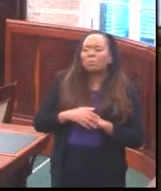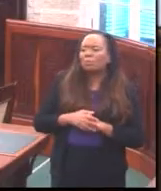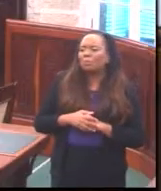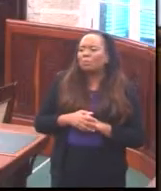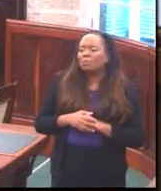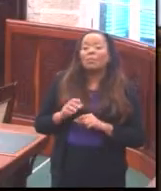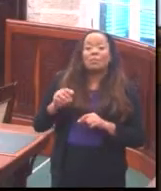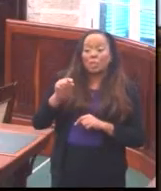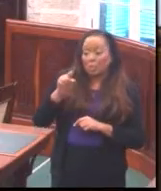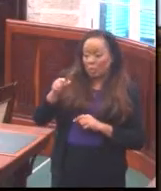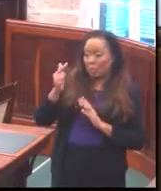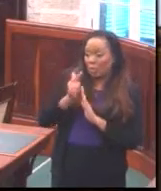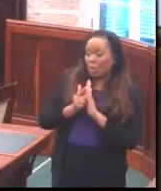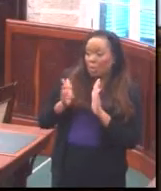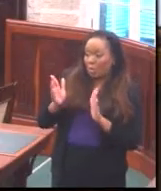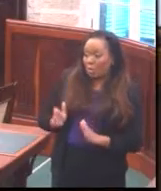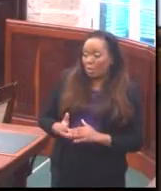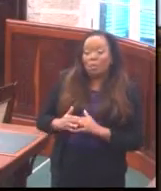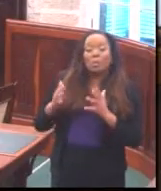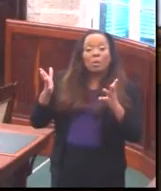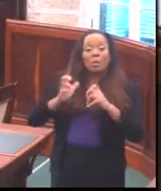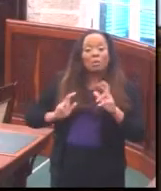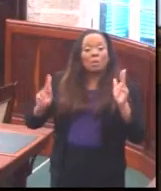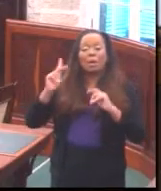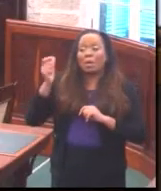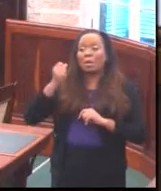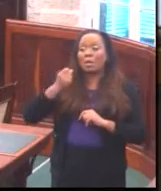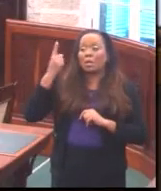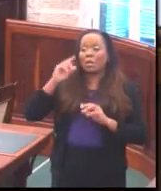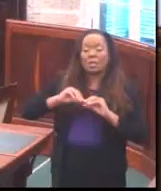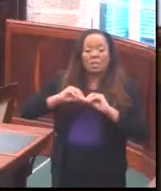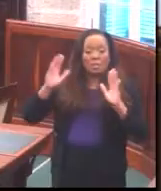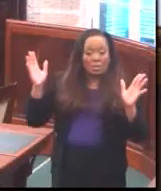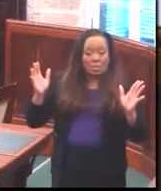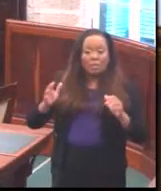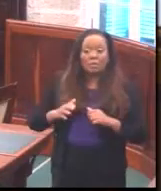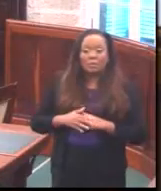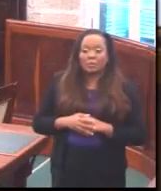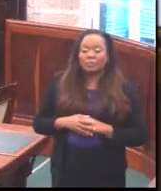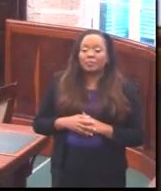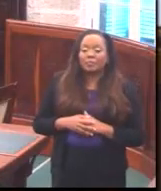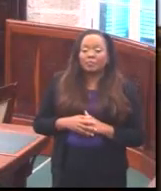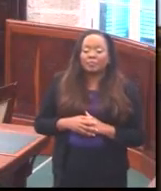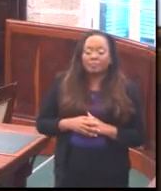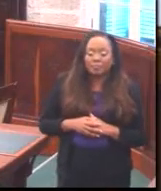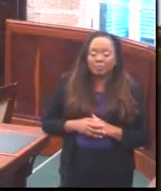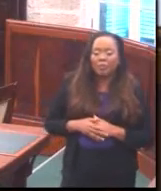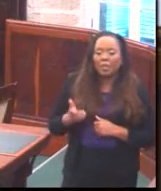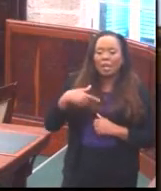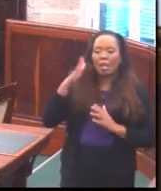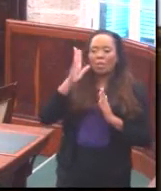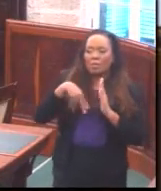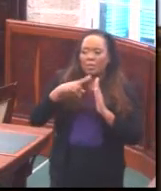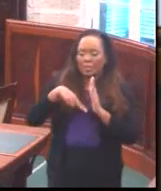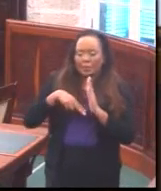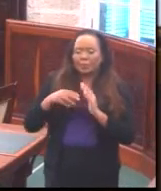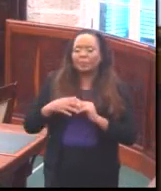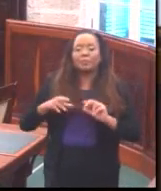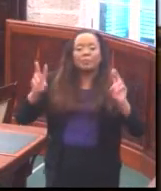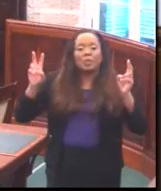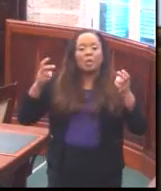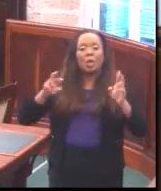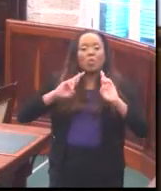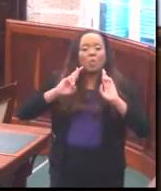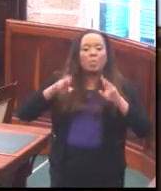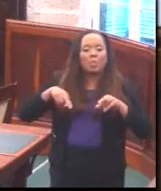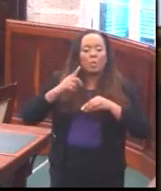public to understand what we are talking about. So the rubric reads, a report on progress.